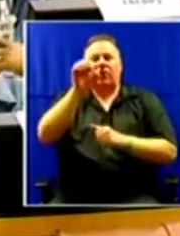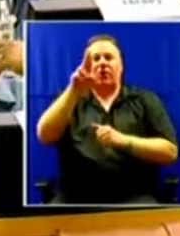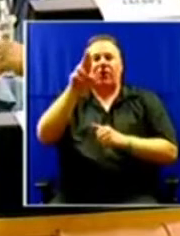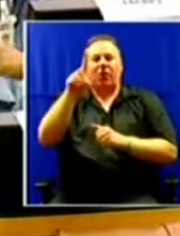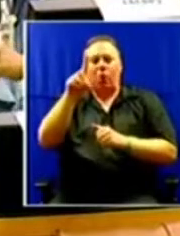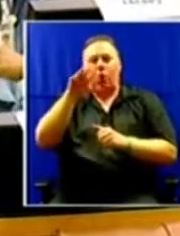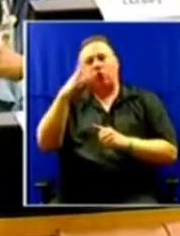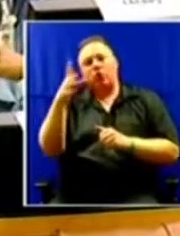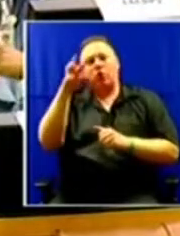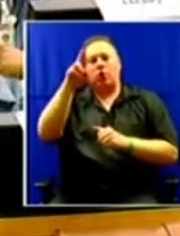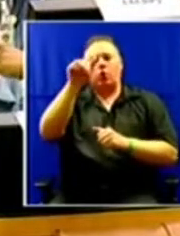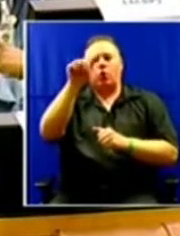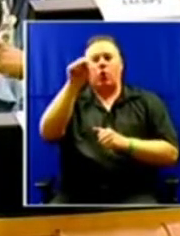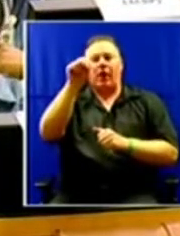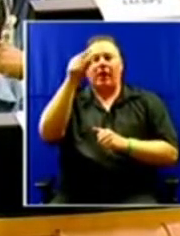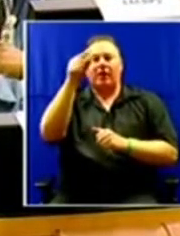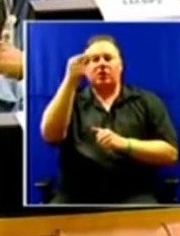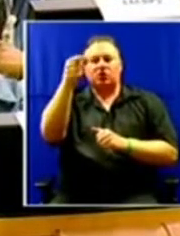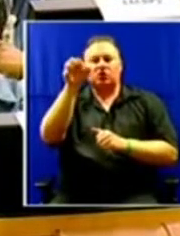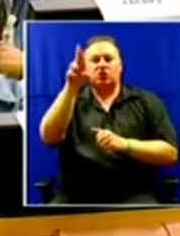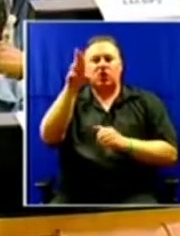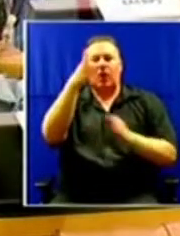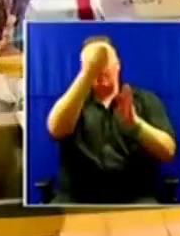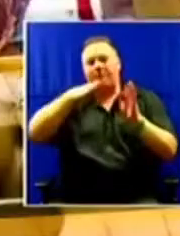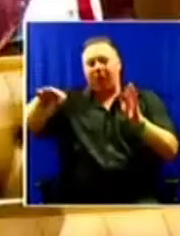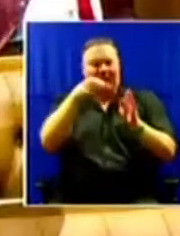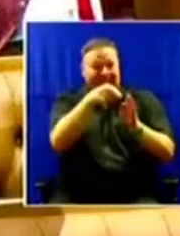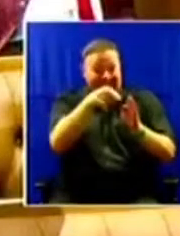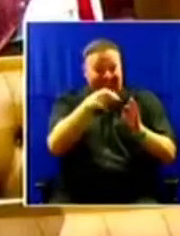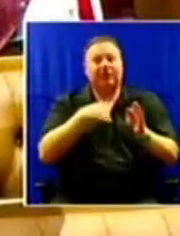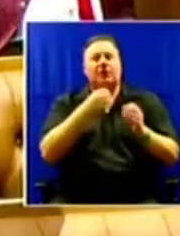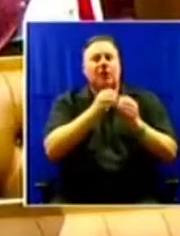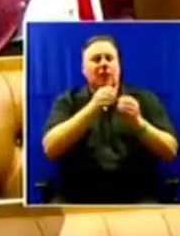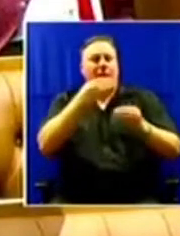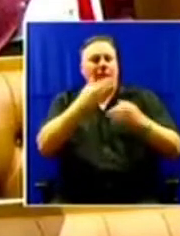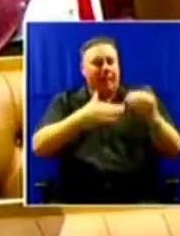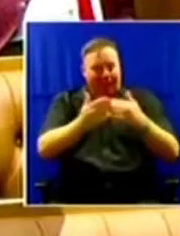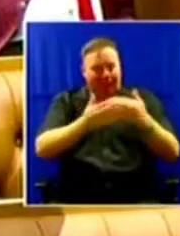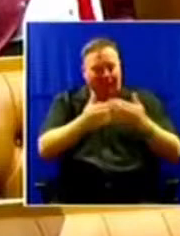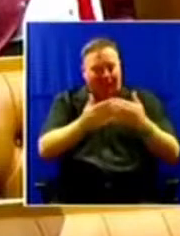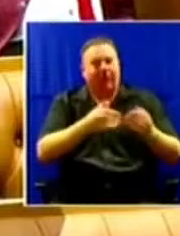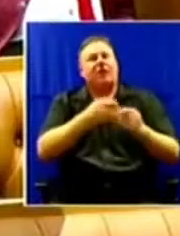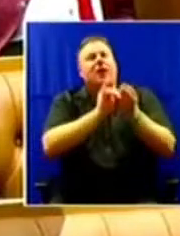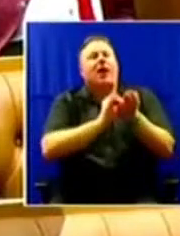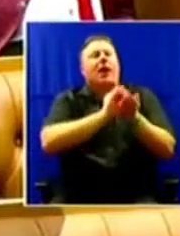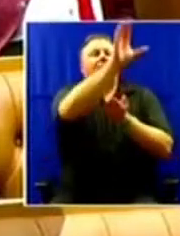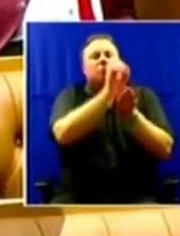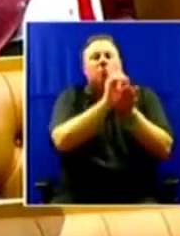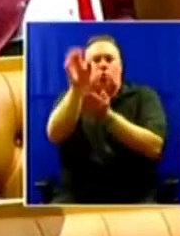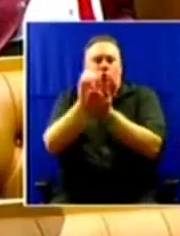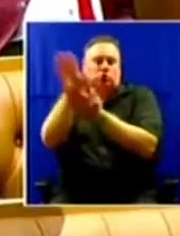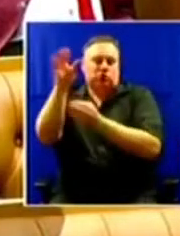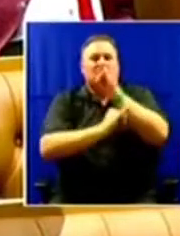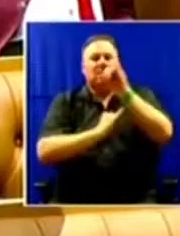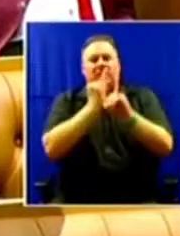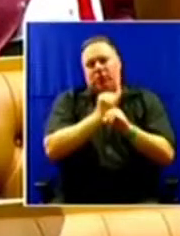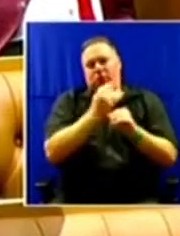well over 150 countries. Now, this investment will support the growth of